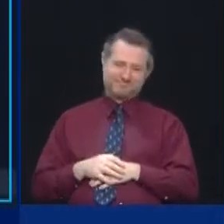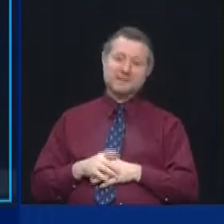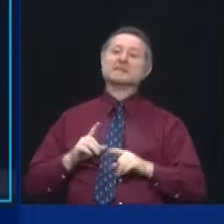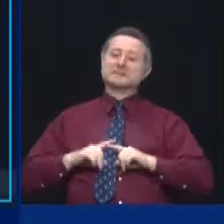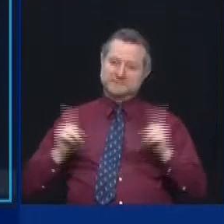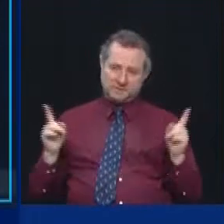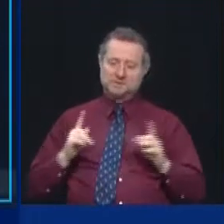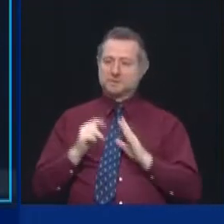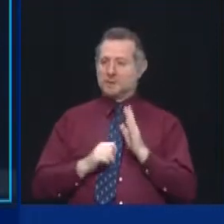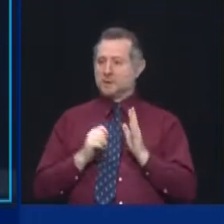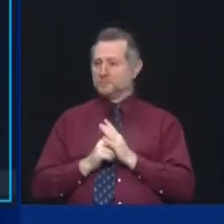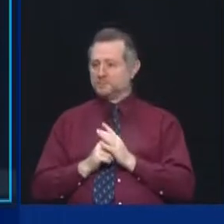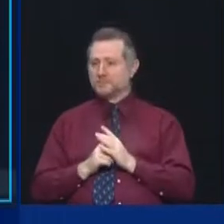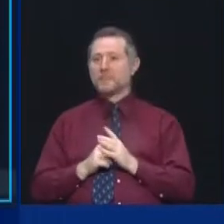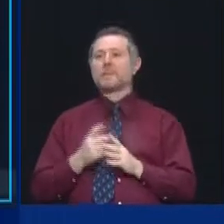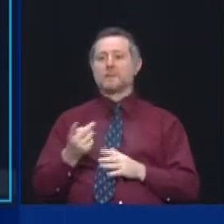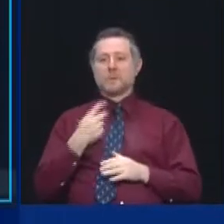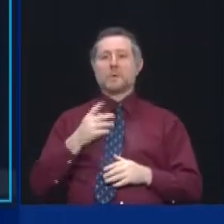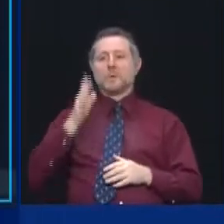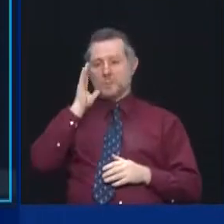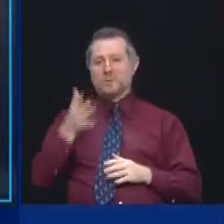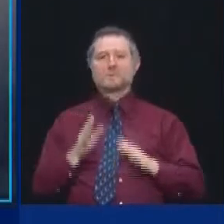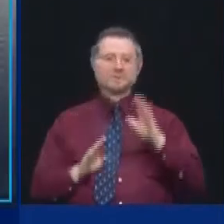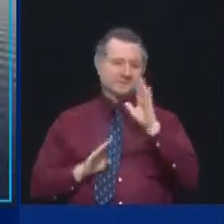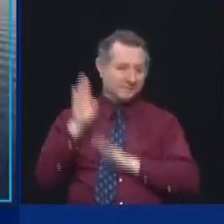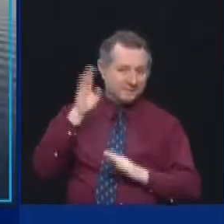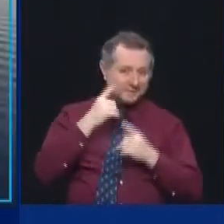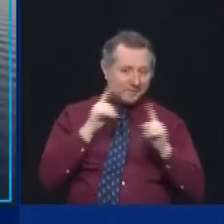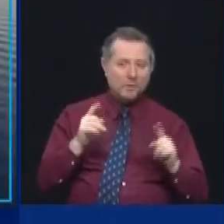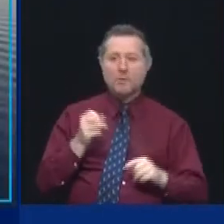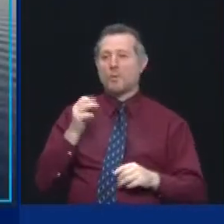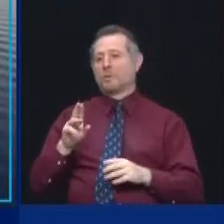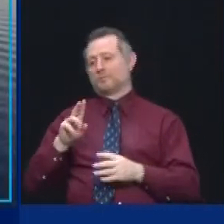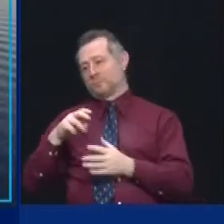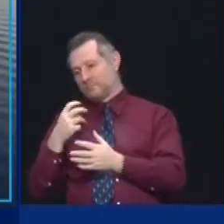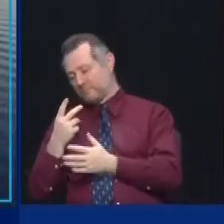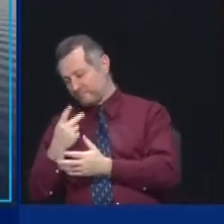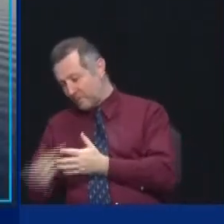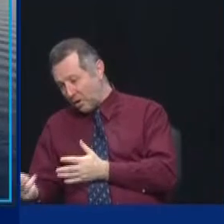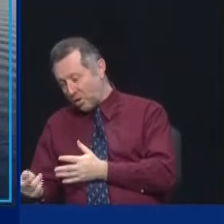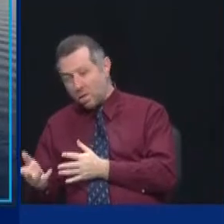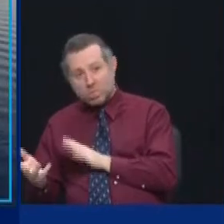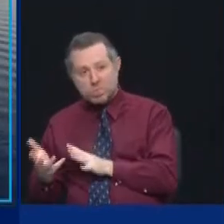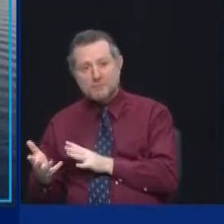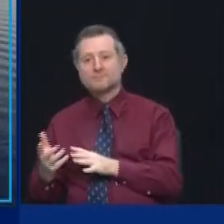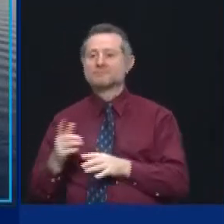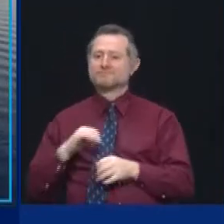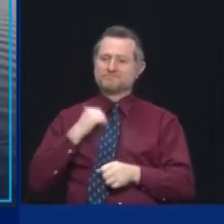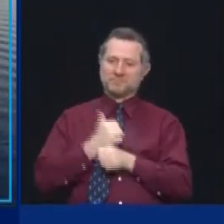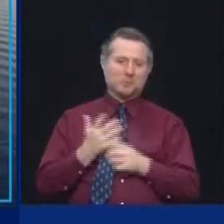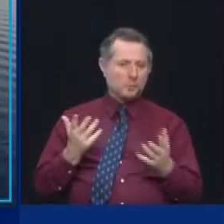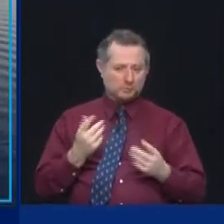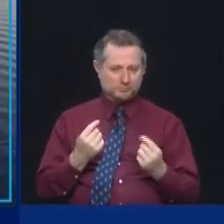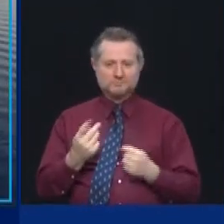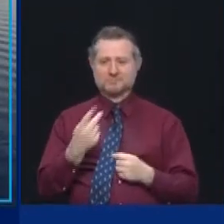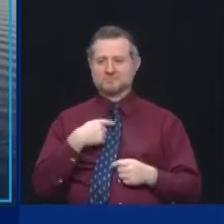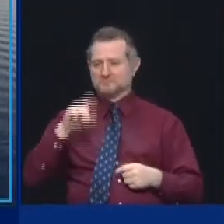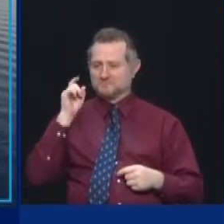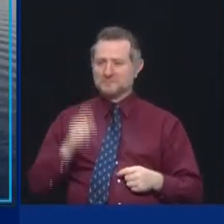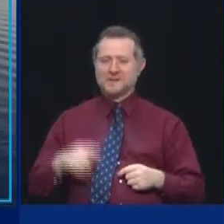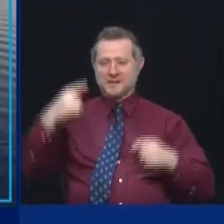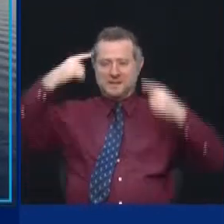York. It is what we make it to be. It is what we build it to be. And